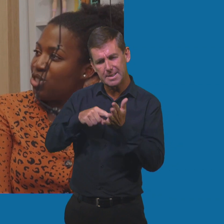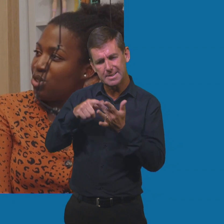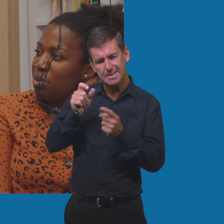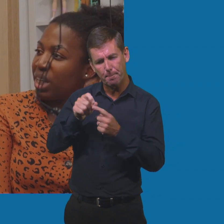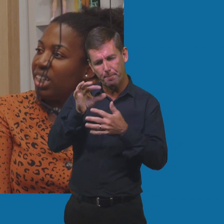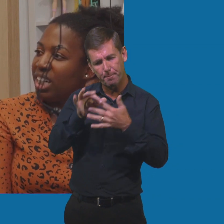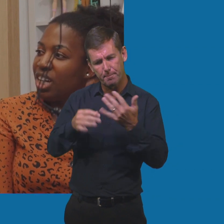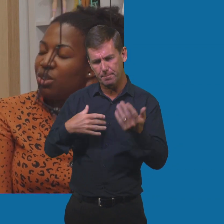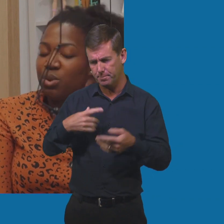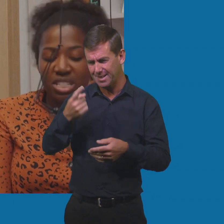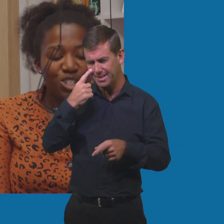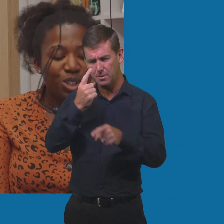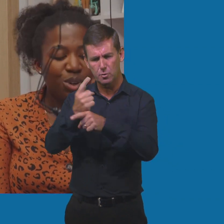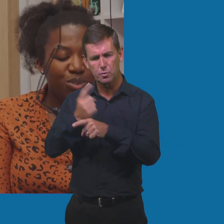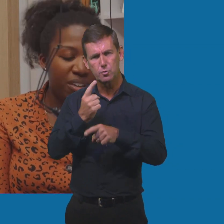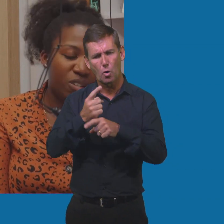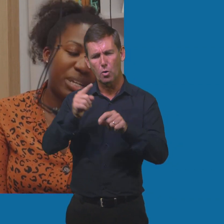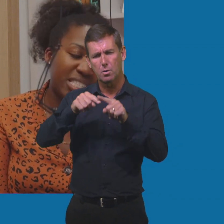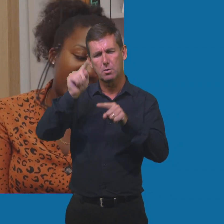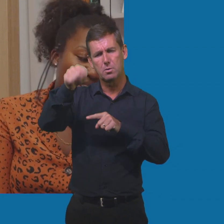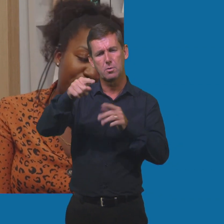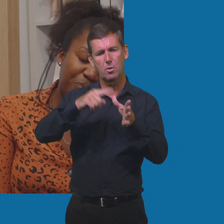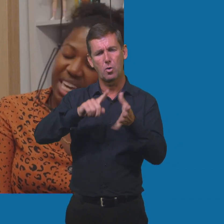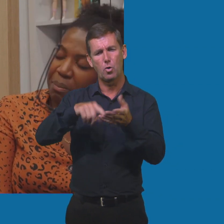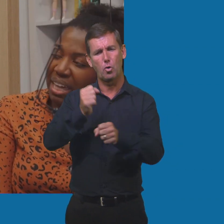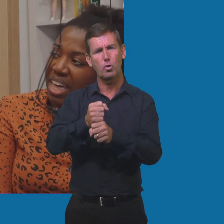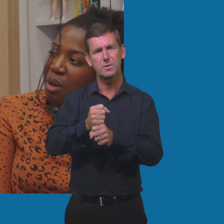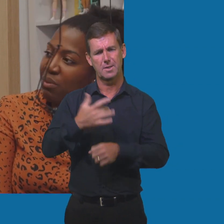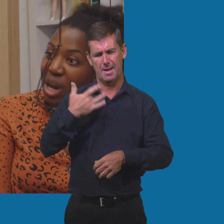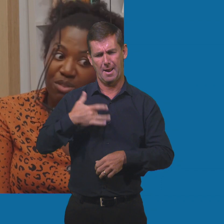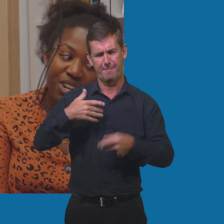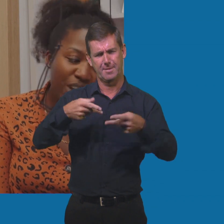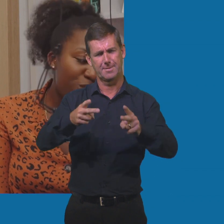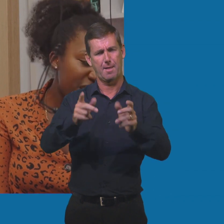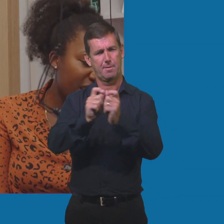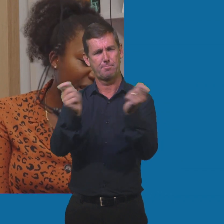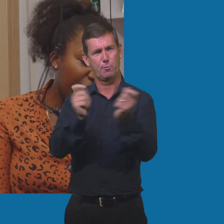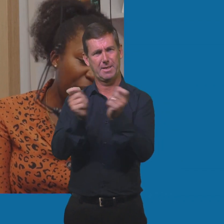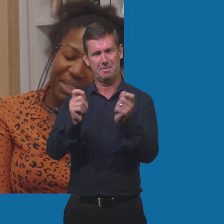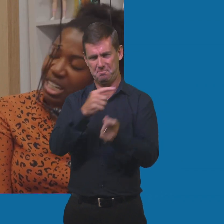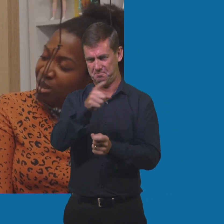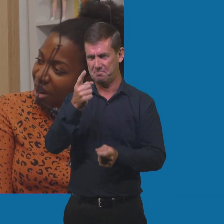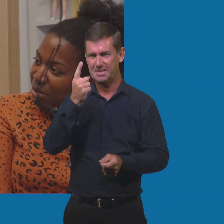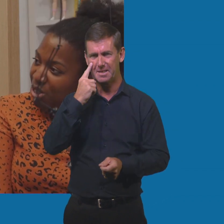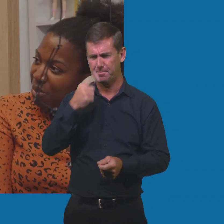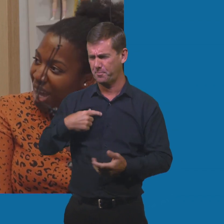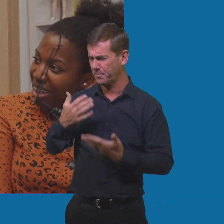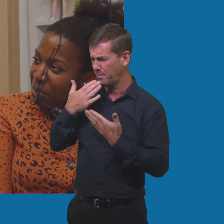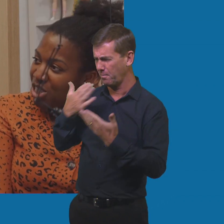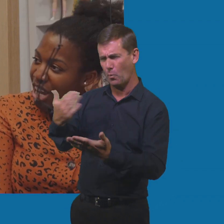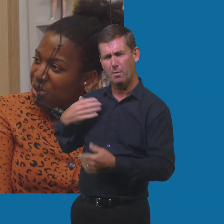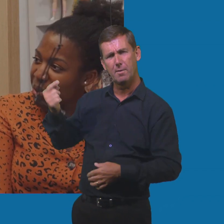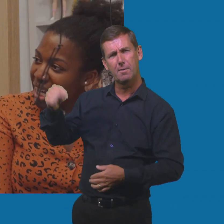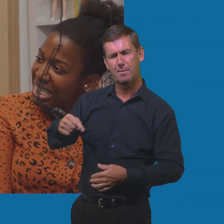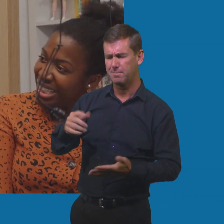the latest issue, don't we? We do. The August issue of Lifestyle magazine. So, yeah, pick that up if you haven't read that already. But thank you very much, Matt.